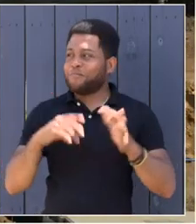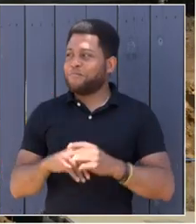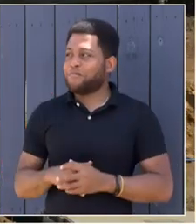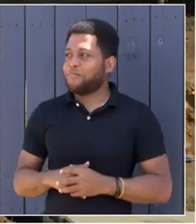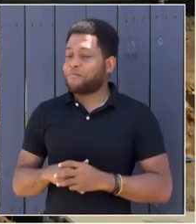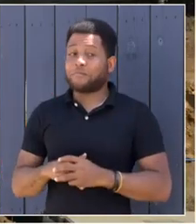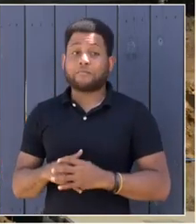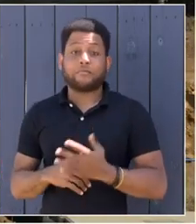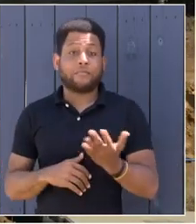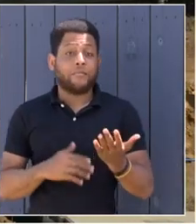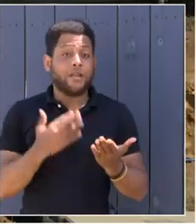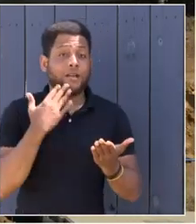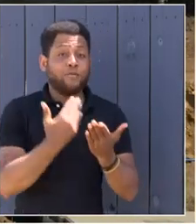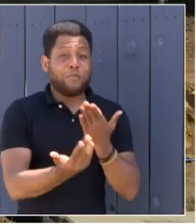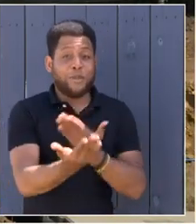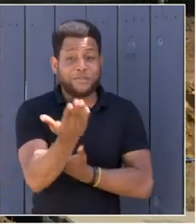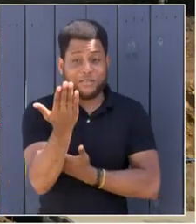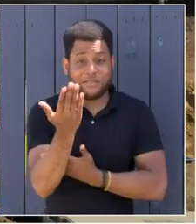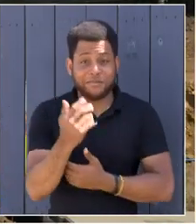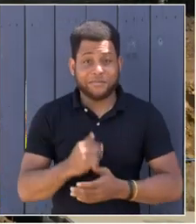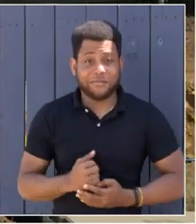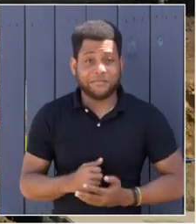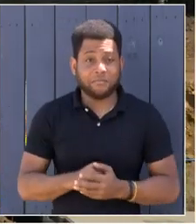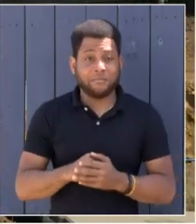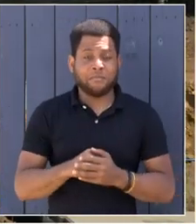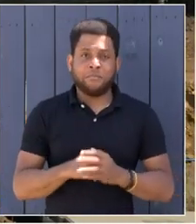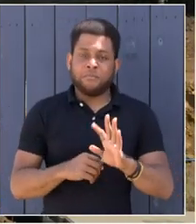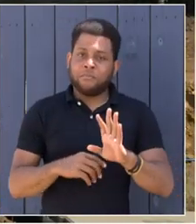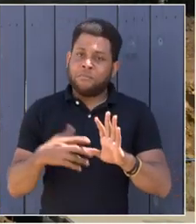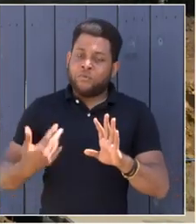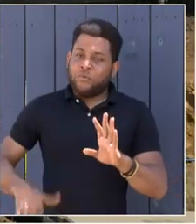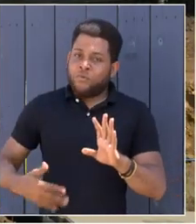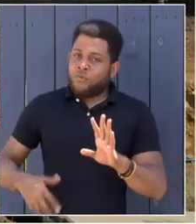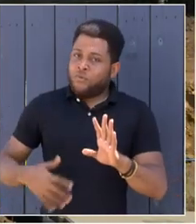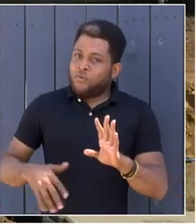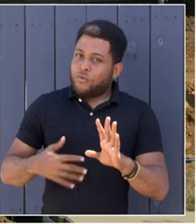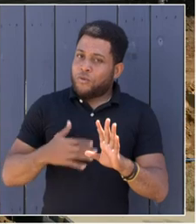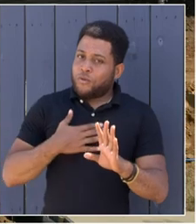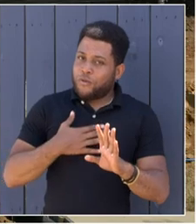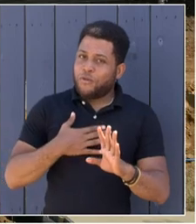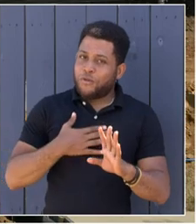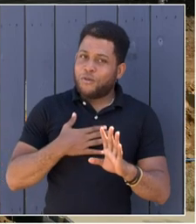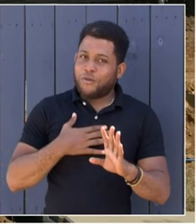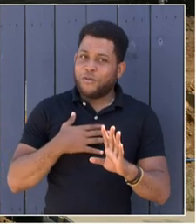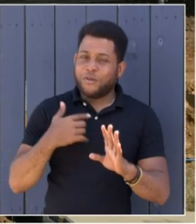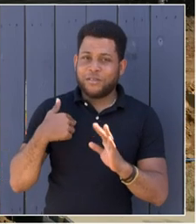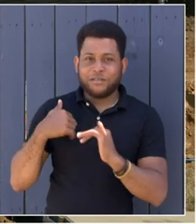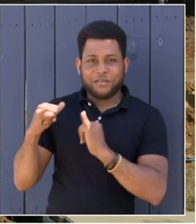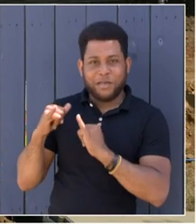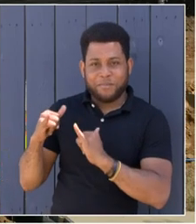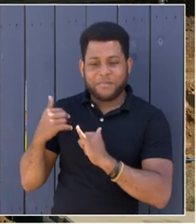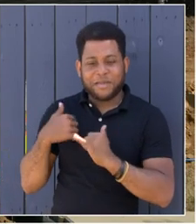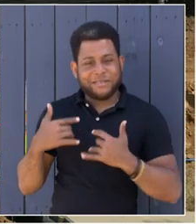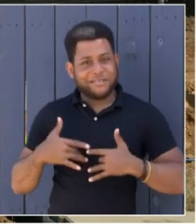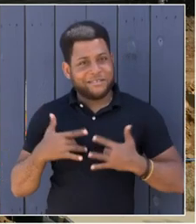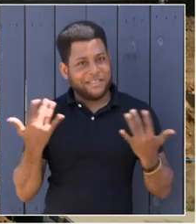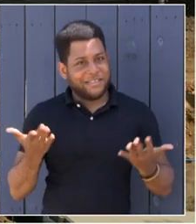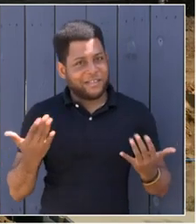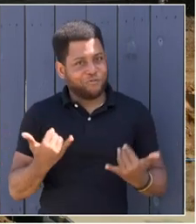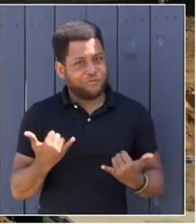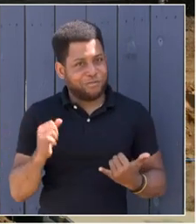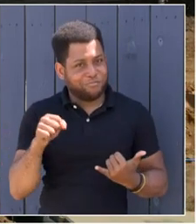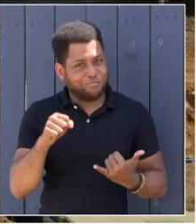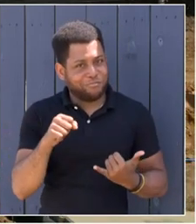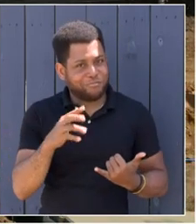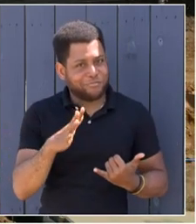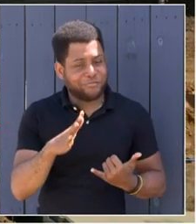Good morning. I am similarly delighted to be here this morning. As the mayor mentioned, my name is Kenya